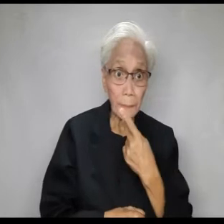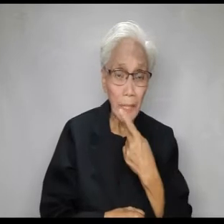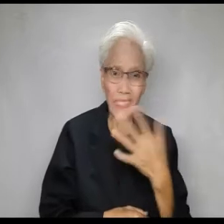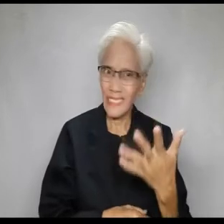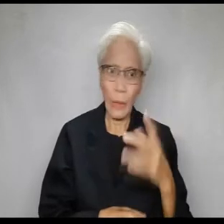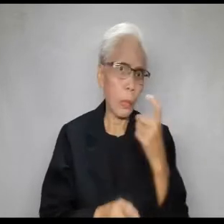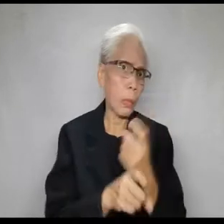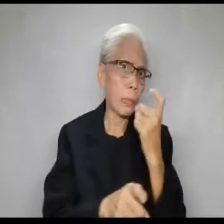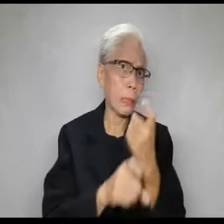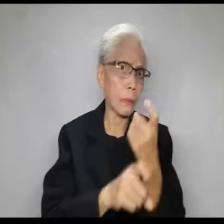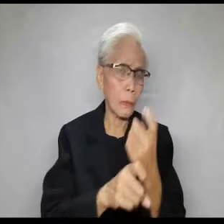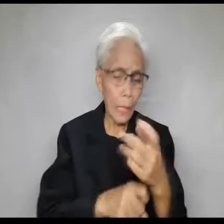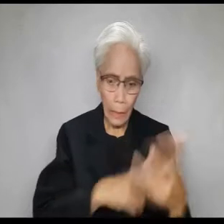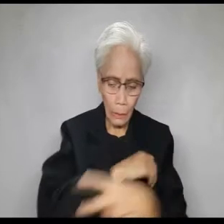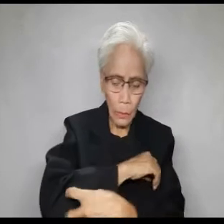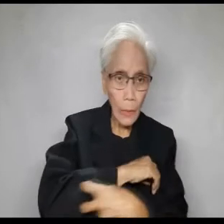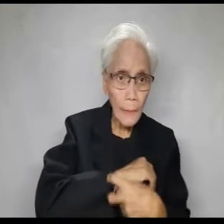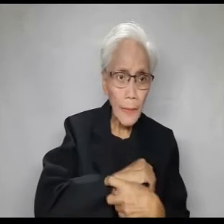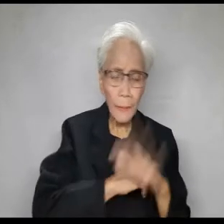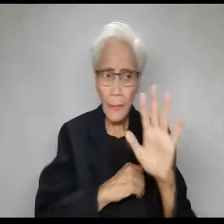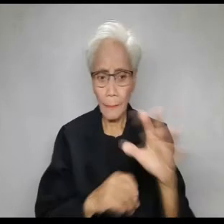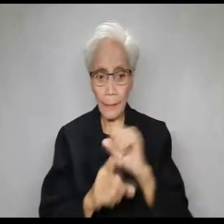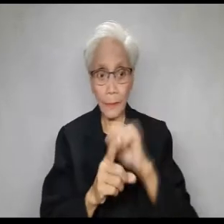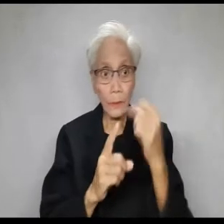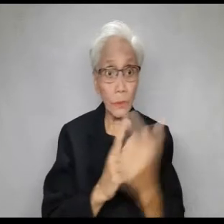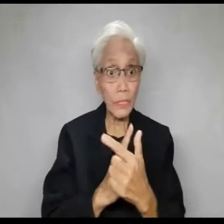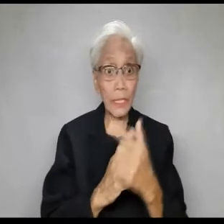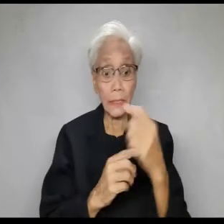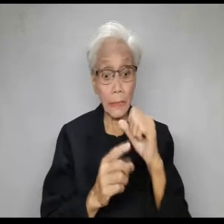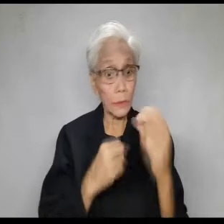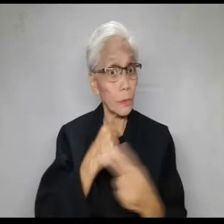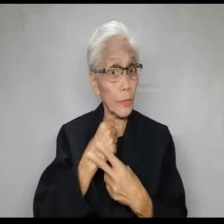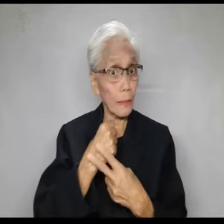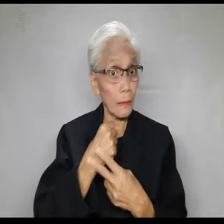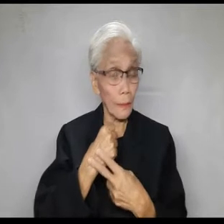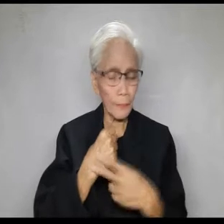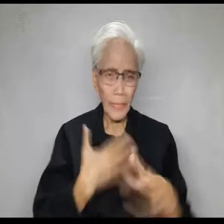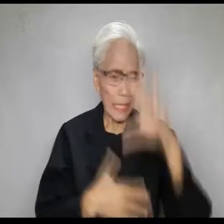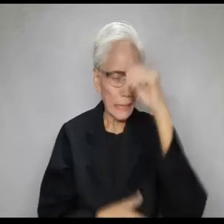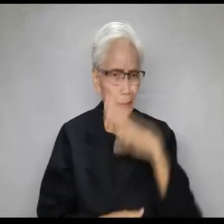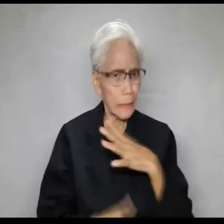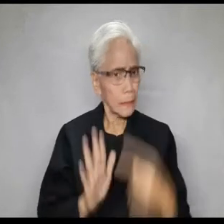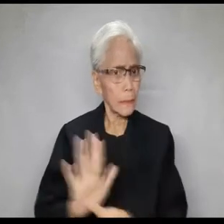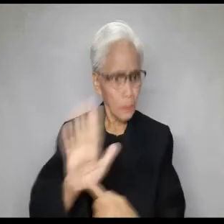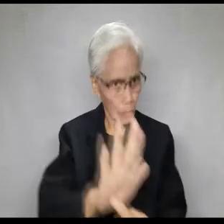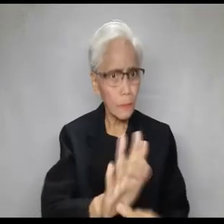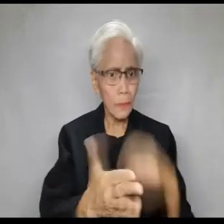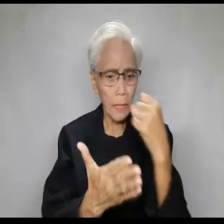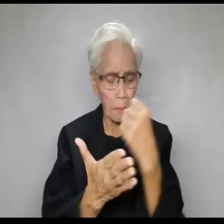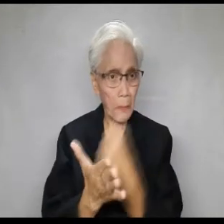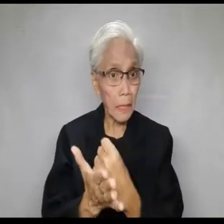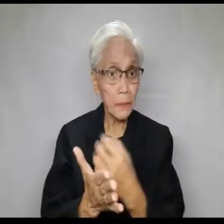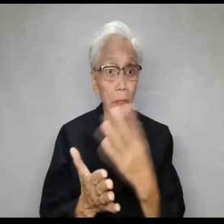parents was cruel. It was to rob them of their social security. The son exhibited